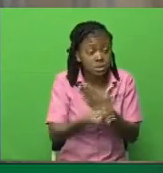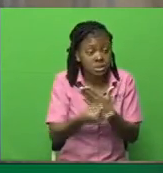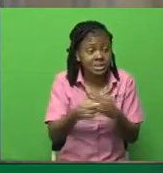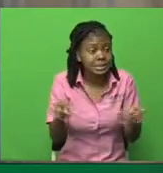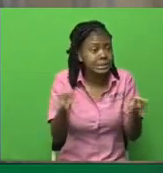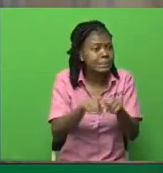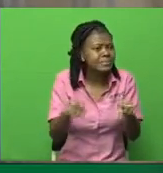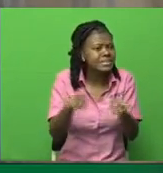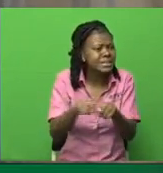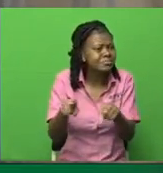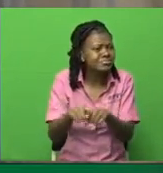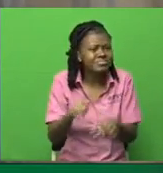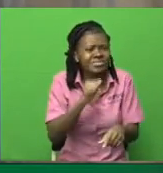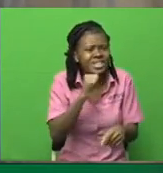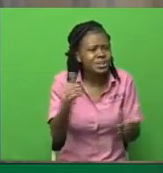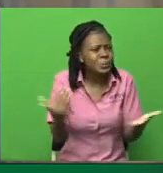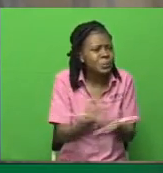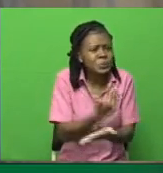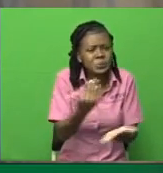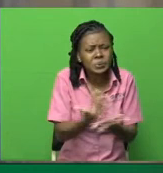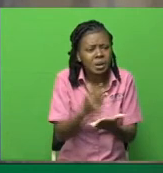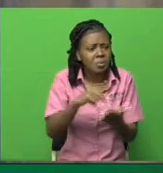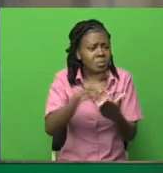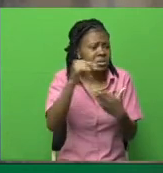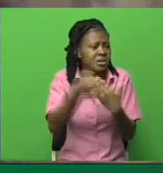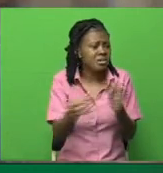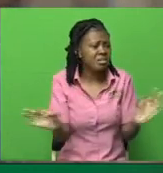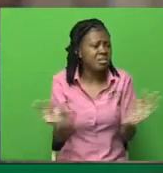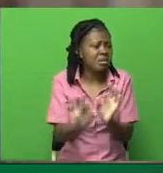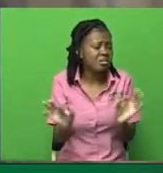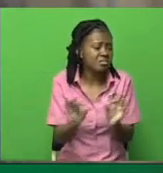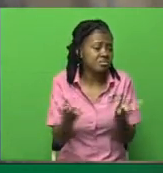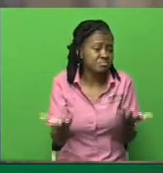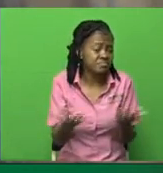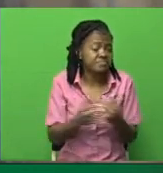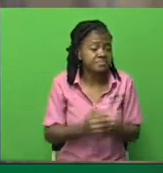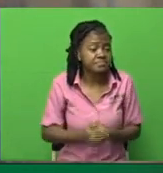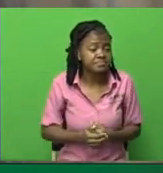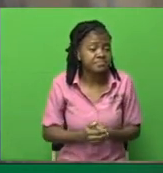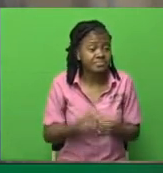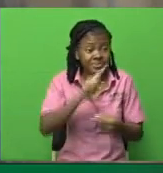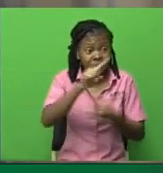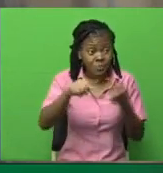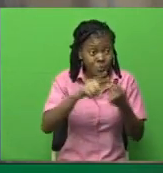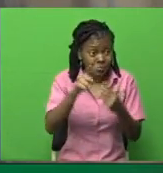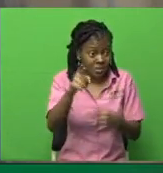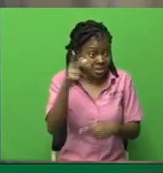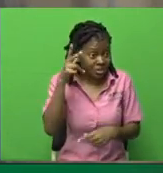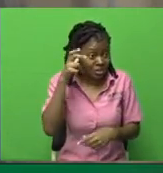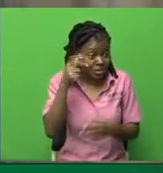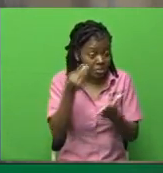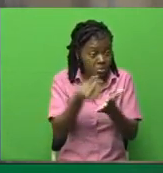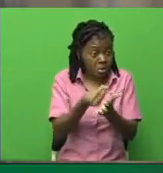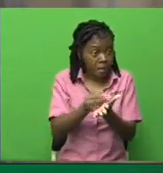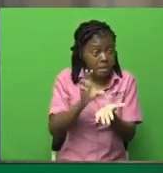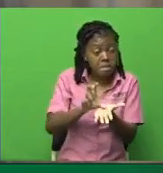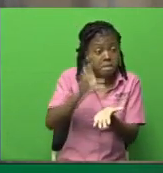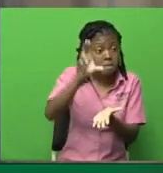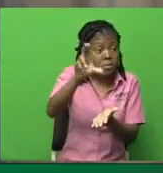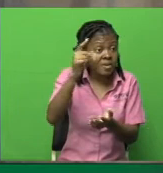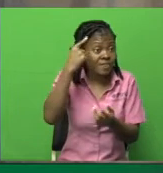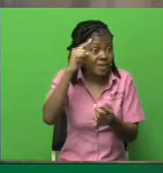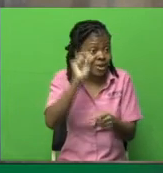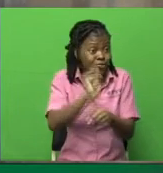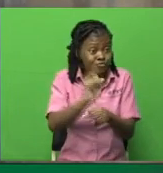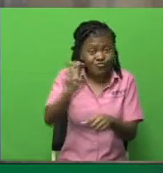the same old broken promises again and again so when you hear the allocation or you watch it in the estimate it sounds like so much but to say a